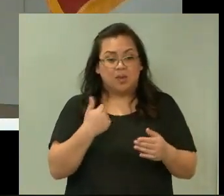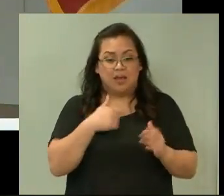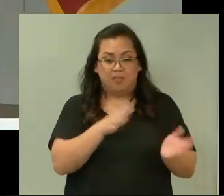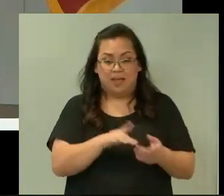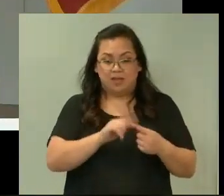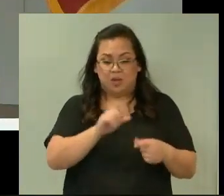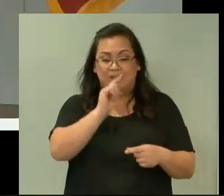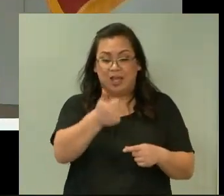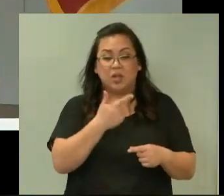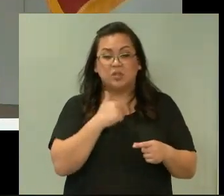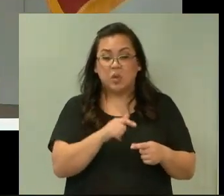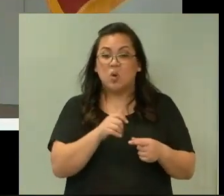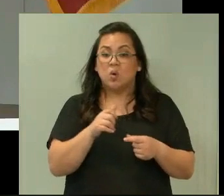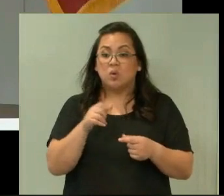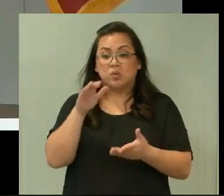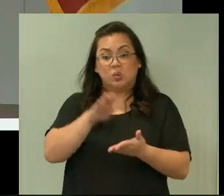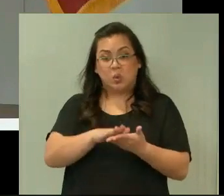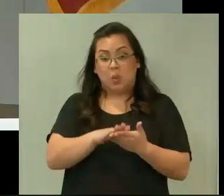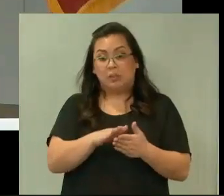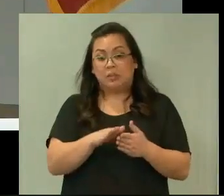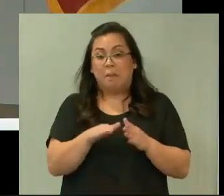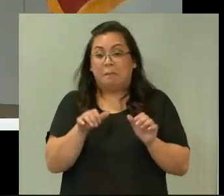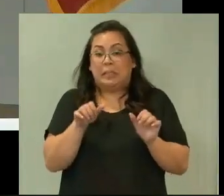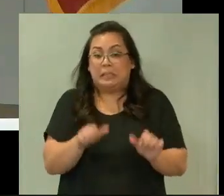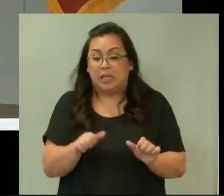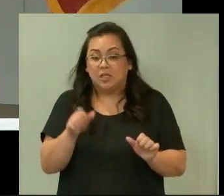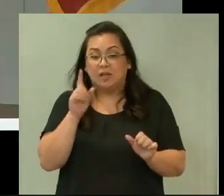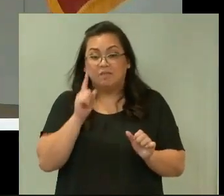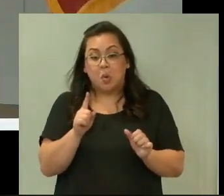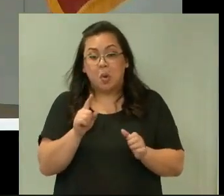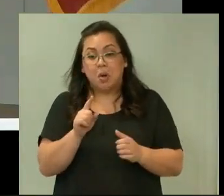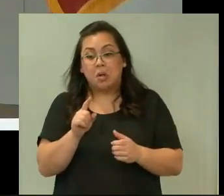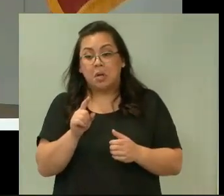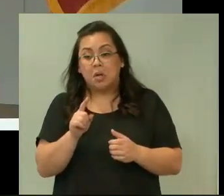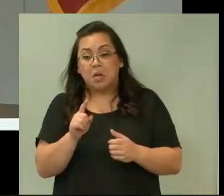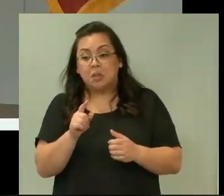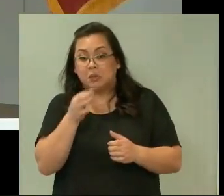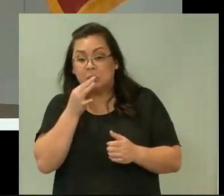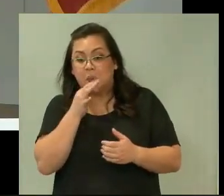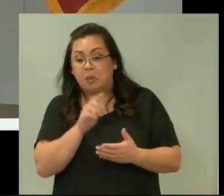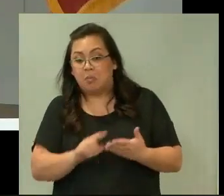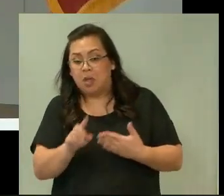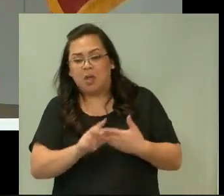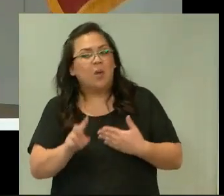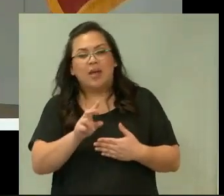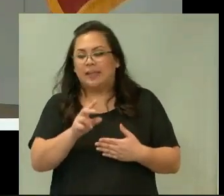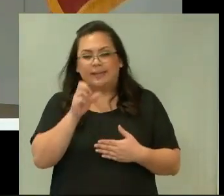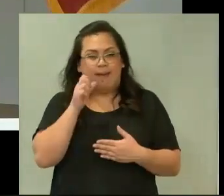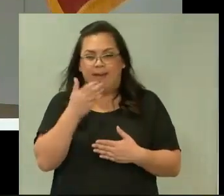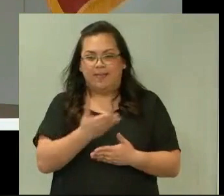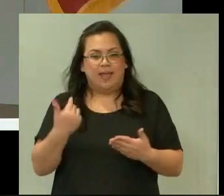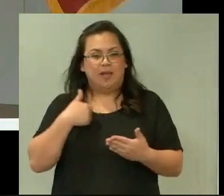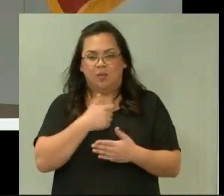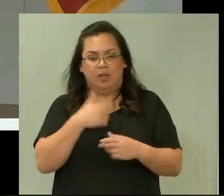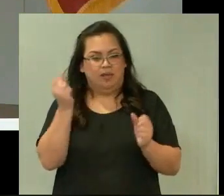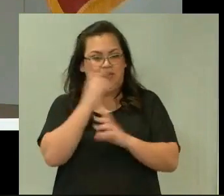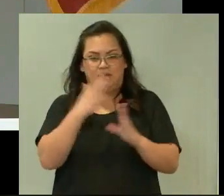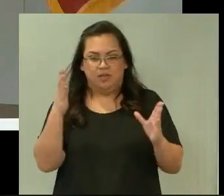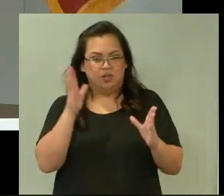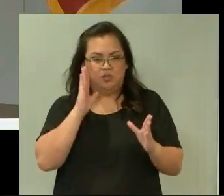So the reopening of schools potentially in the next few weeks is not one thing that we envision will